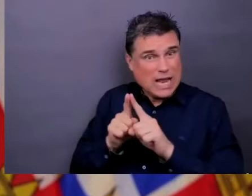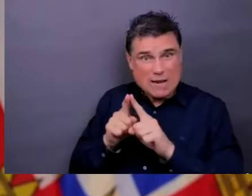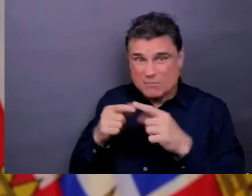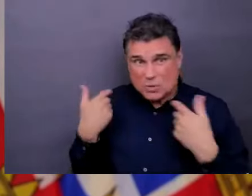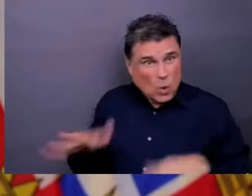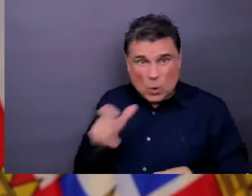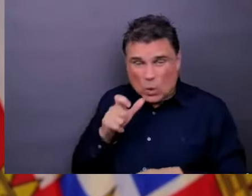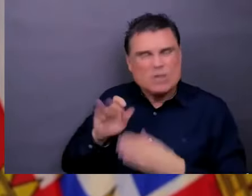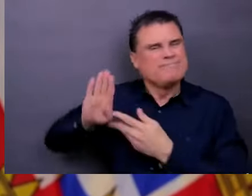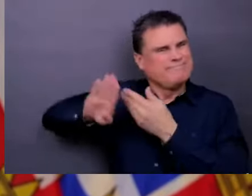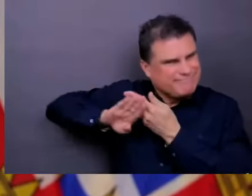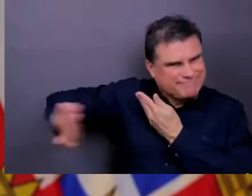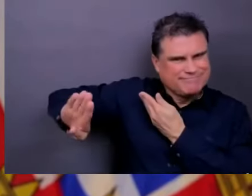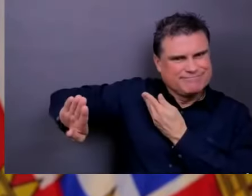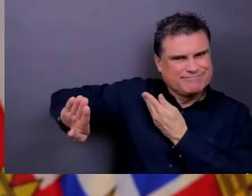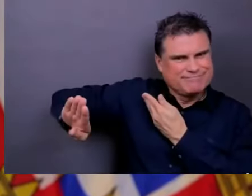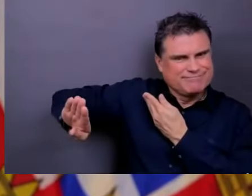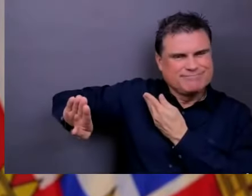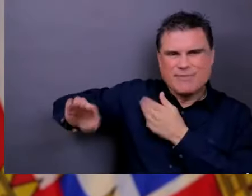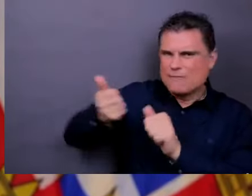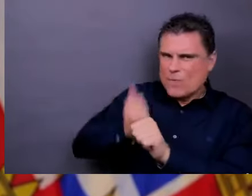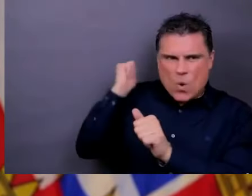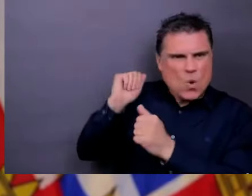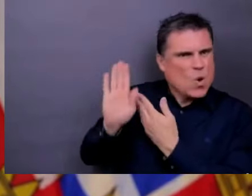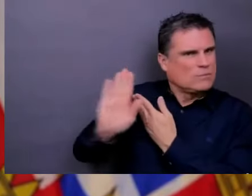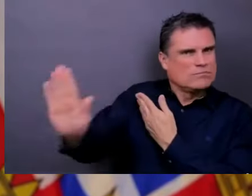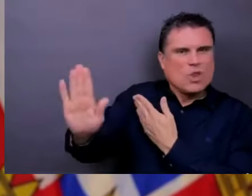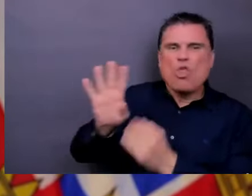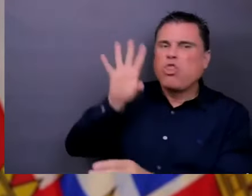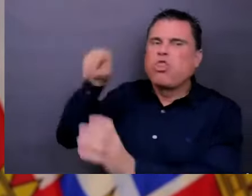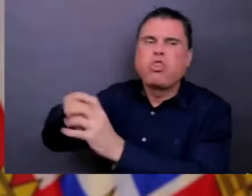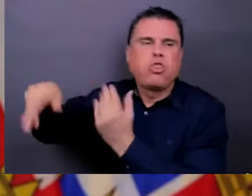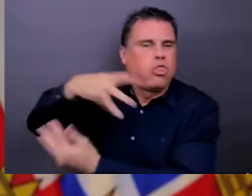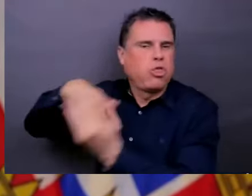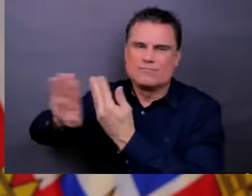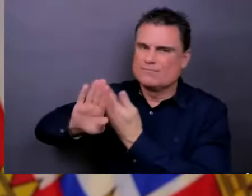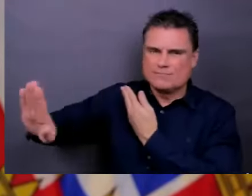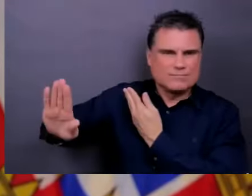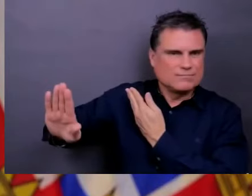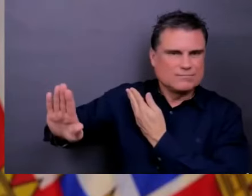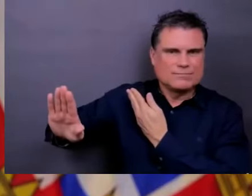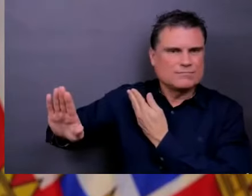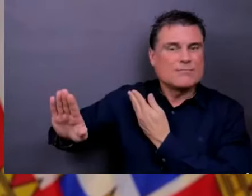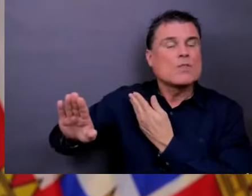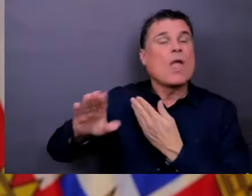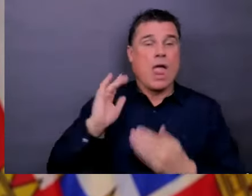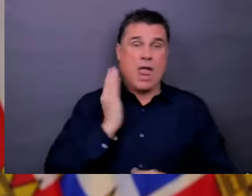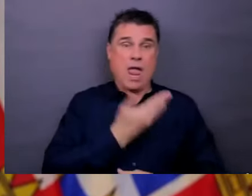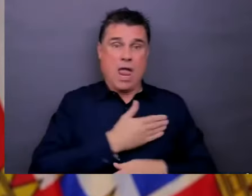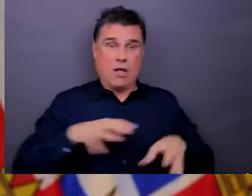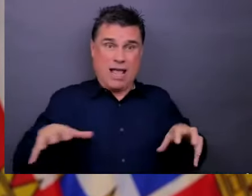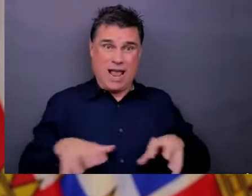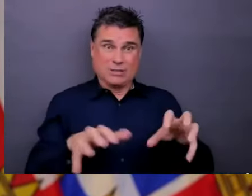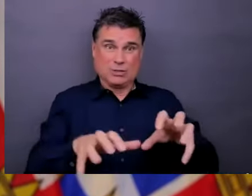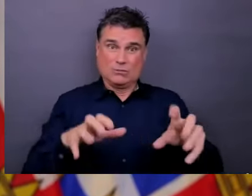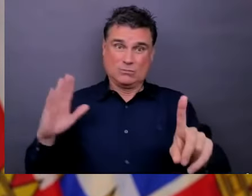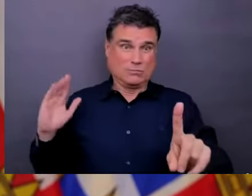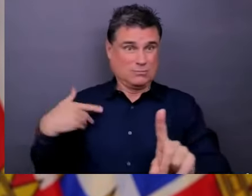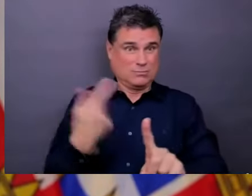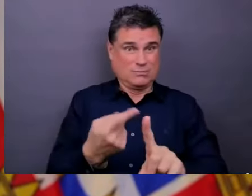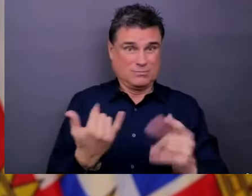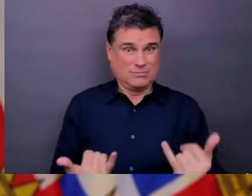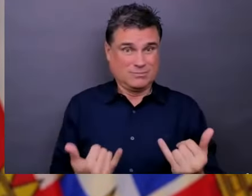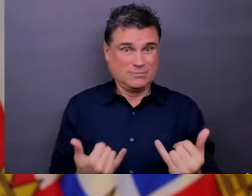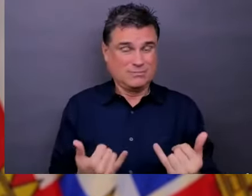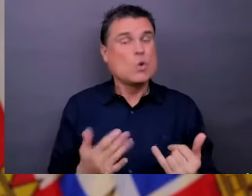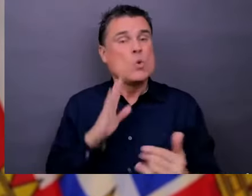we do today affects what's going to happen next week and the week after. So it's often, once